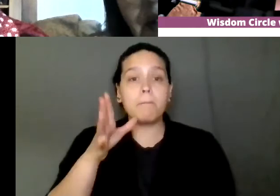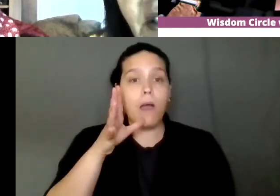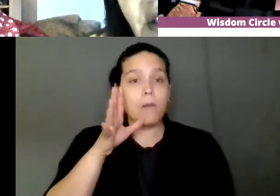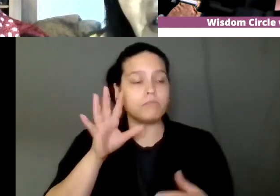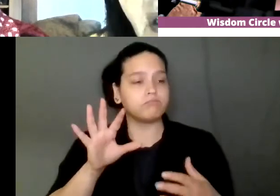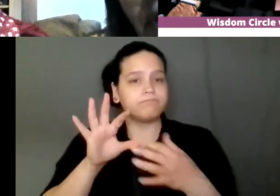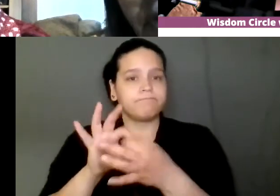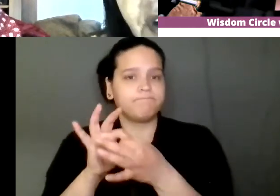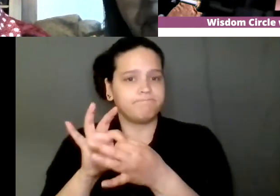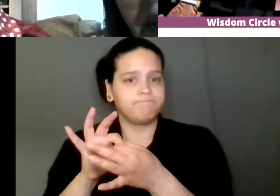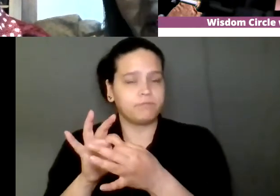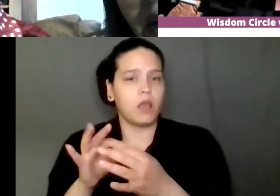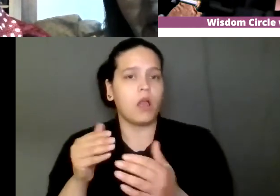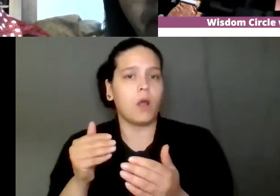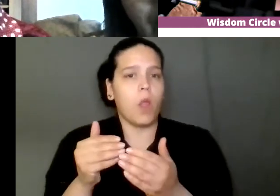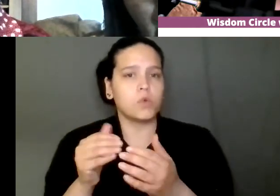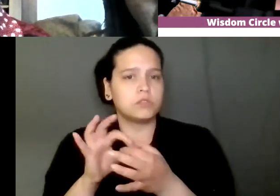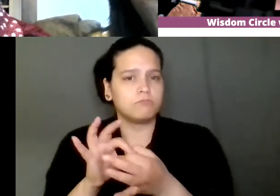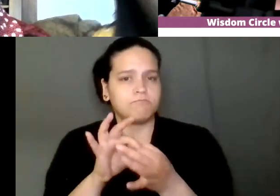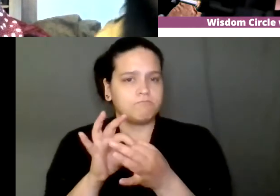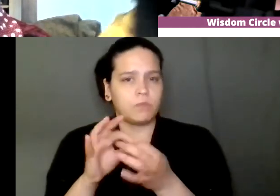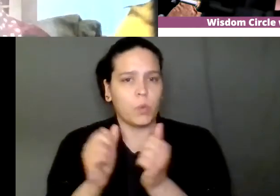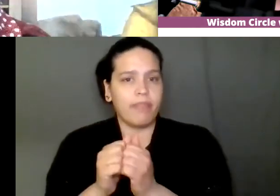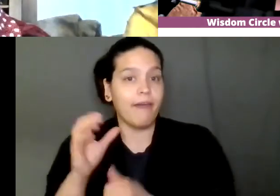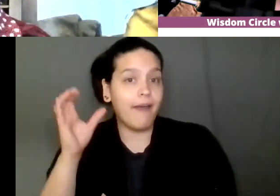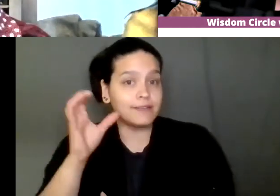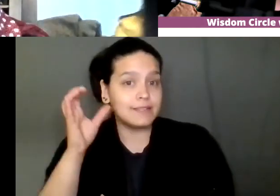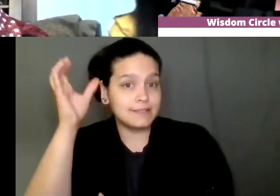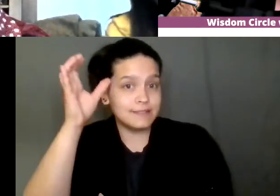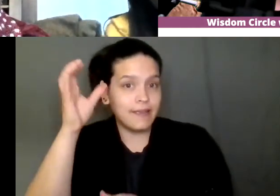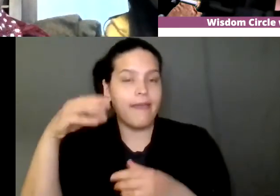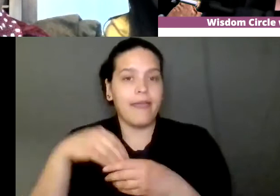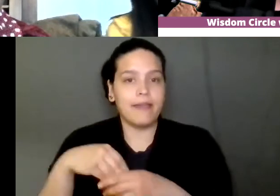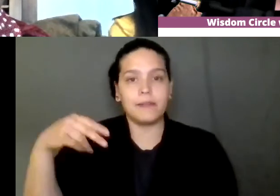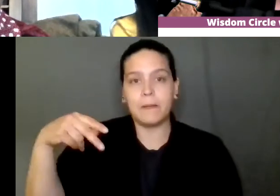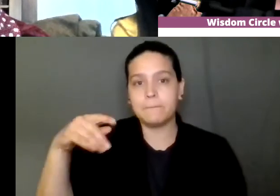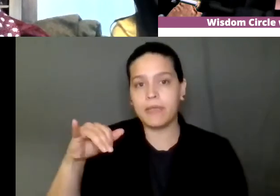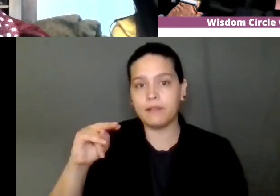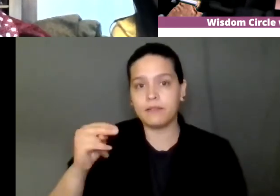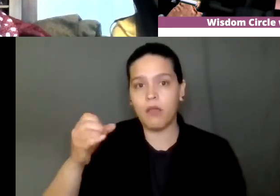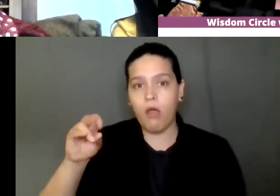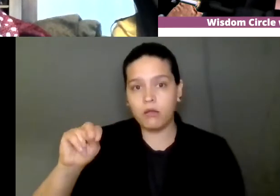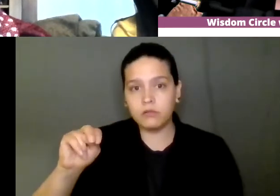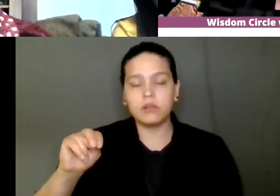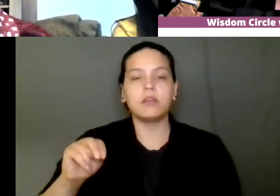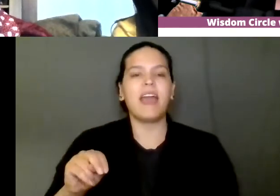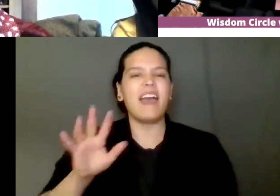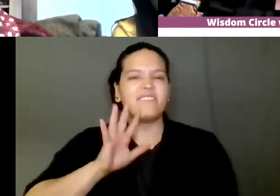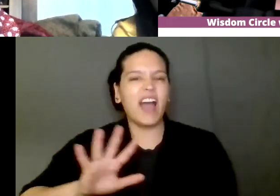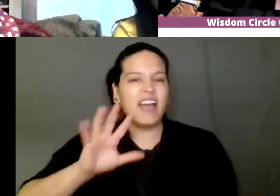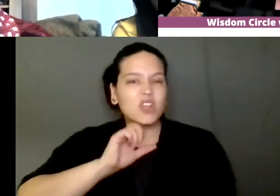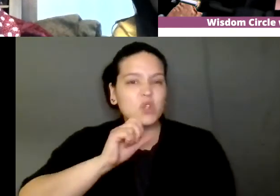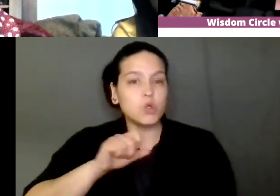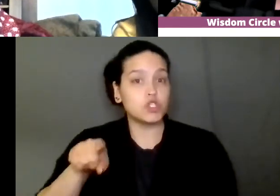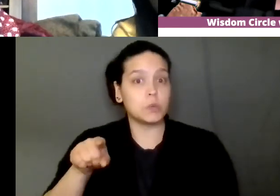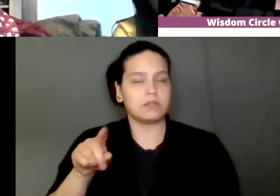cousins over in Pinon. So I guess at 5 years old, she was very curious. A cousin